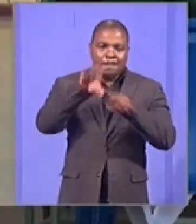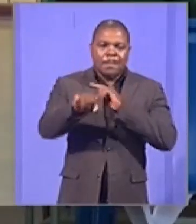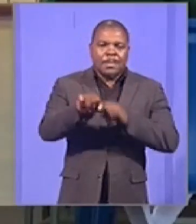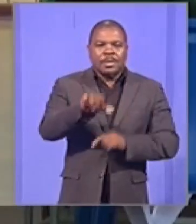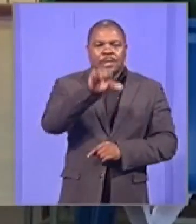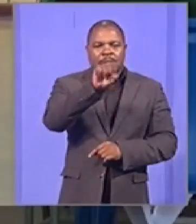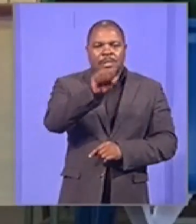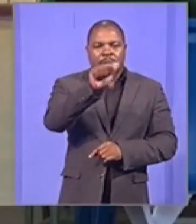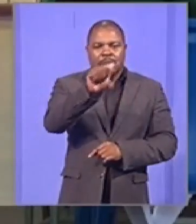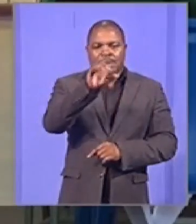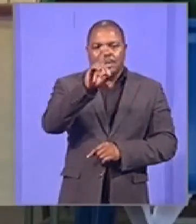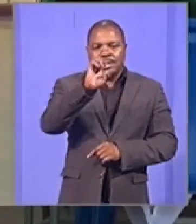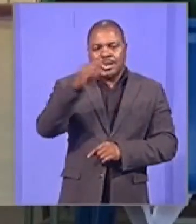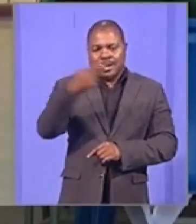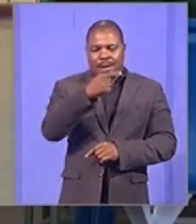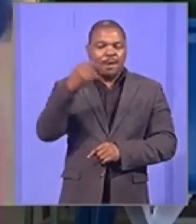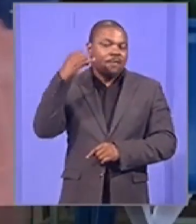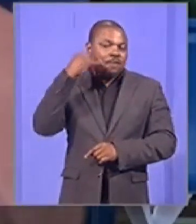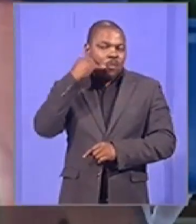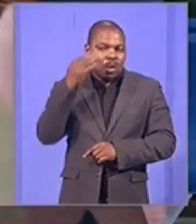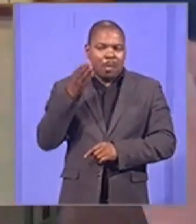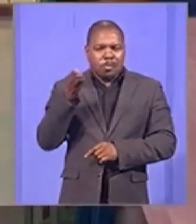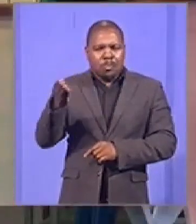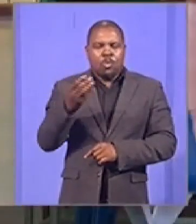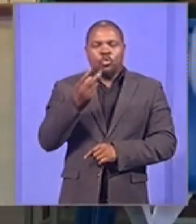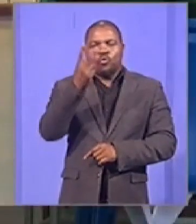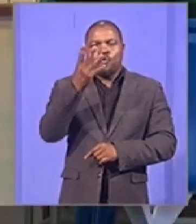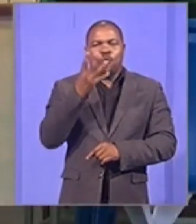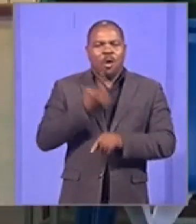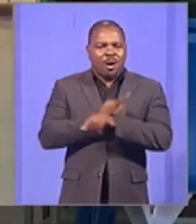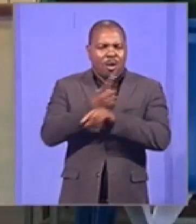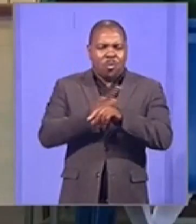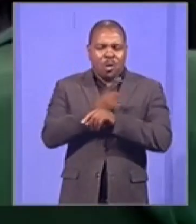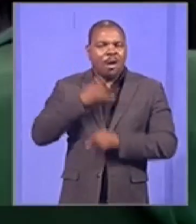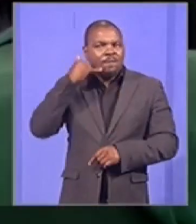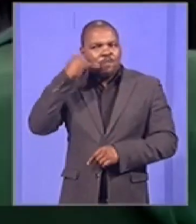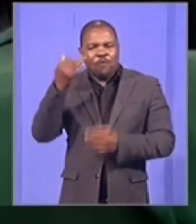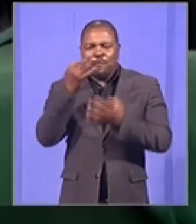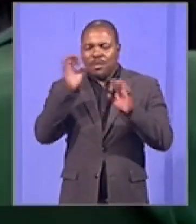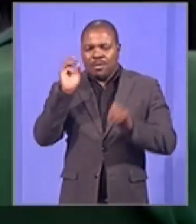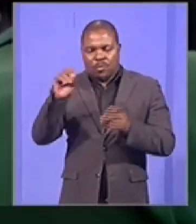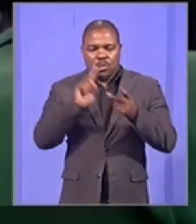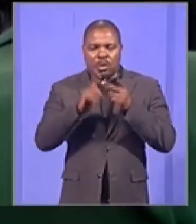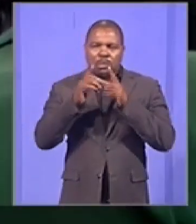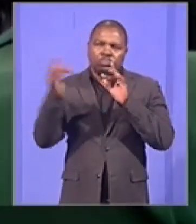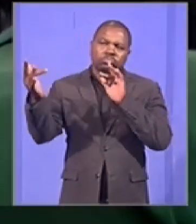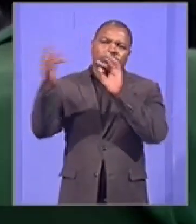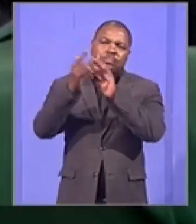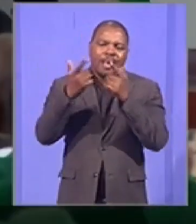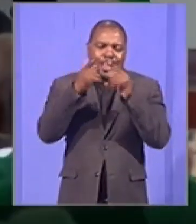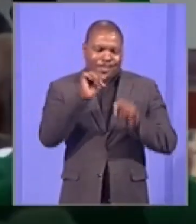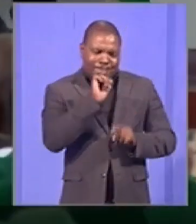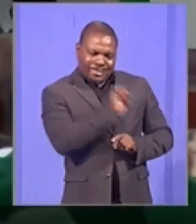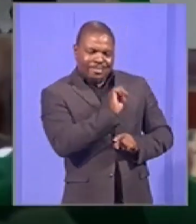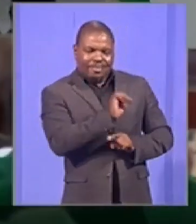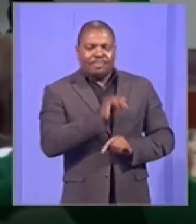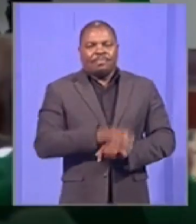African Depression Group, ba phone is a 24-hour line e ba tlo kgona gore ba bolele le batho ebile ka polelo ya bo